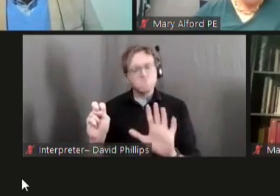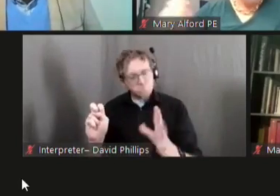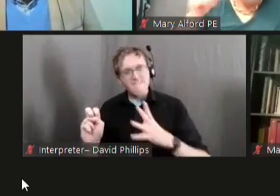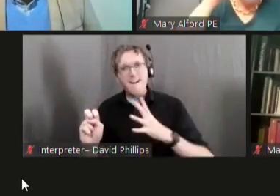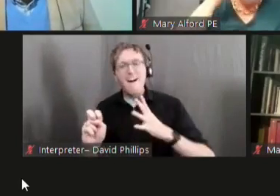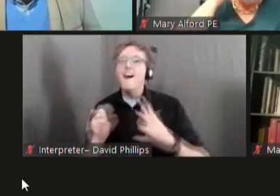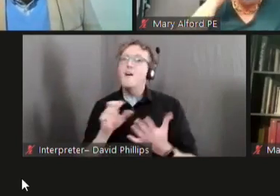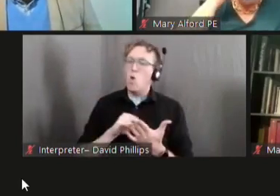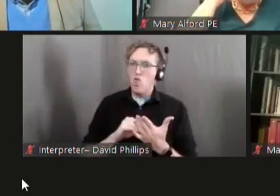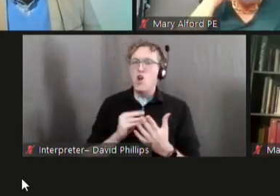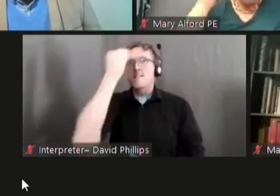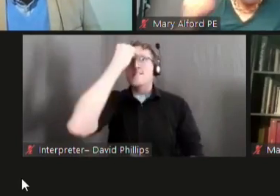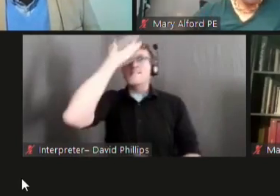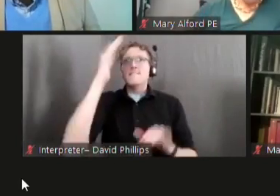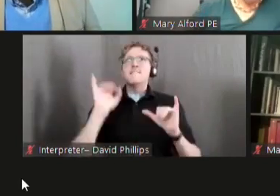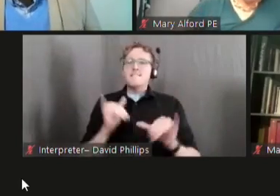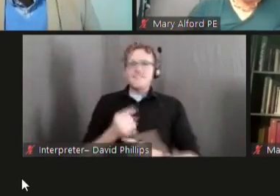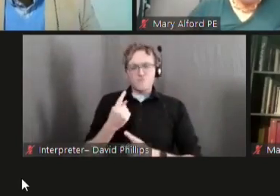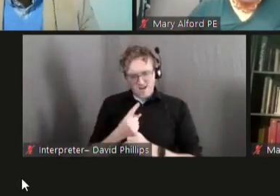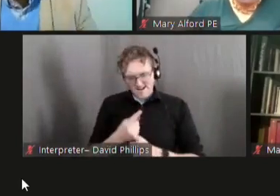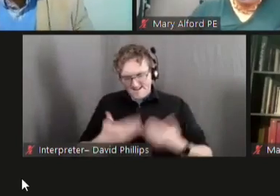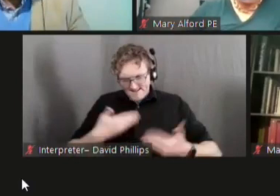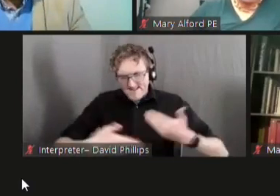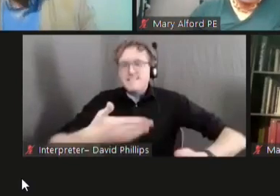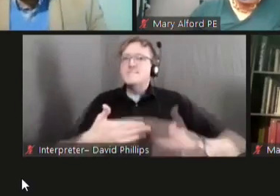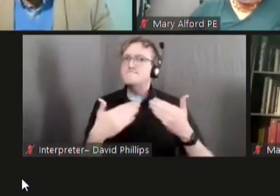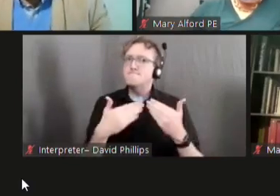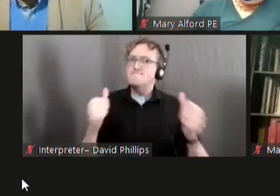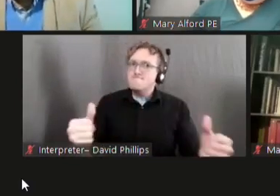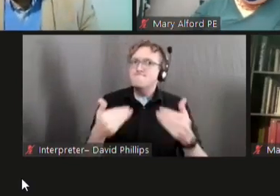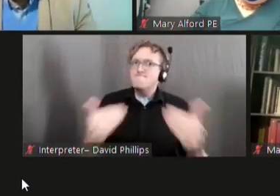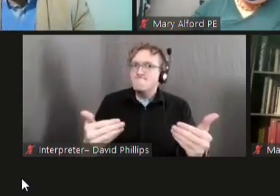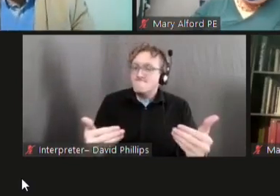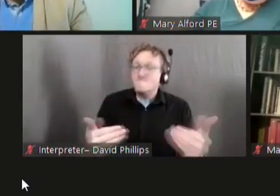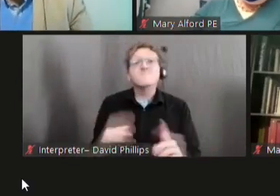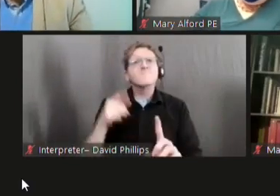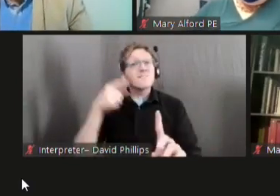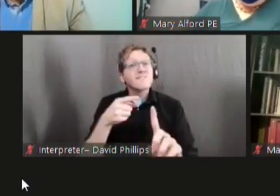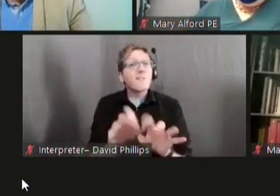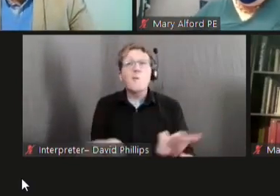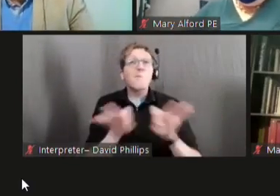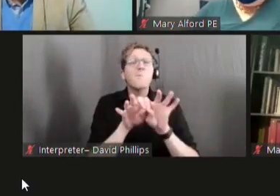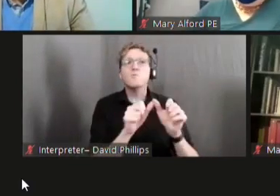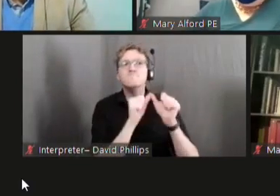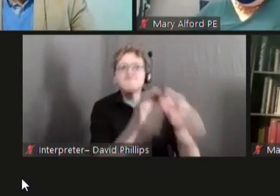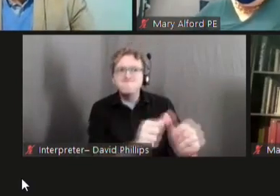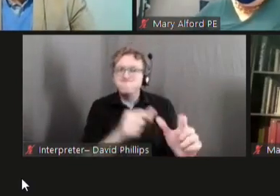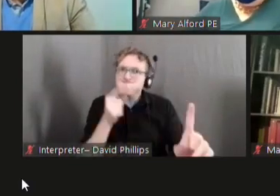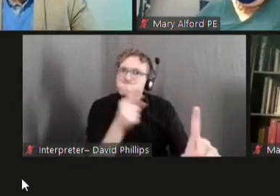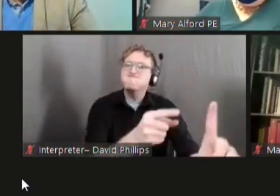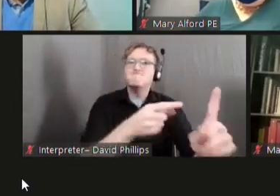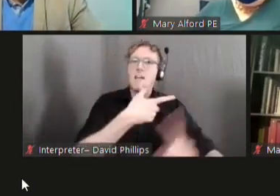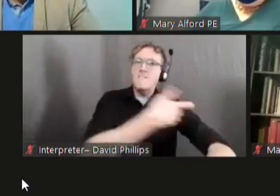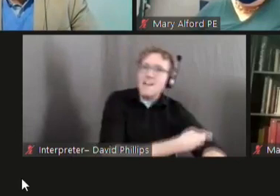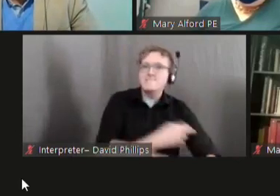do the right thing, and we'll keep moving things forward. But again, the key here is for us to continue to move in this direction so that we can just end this pandemic